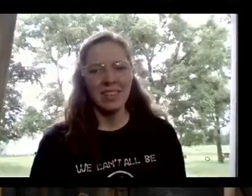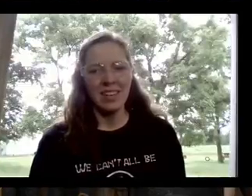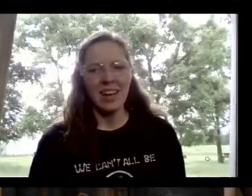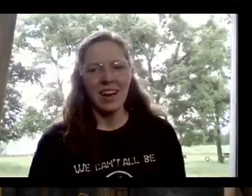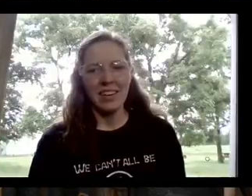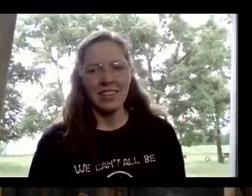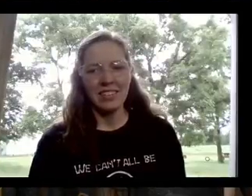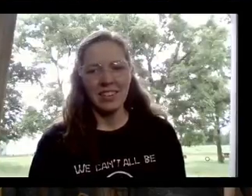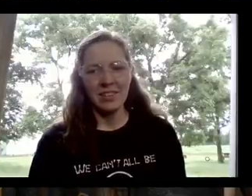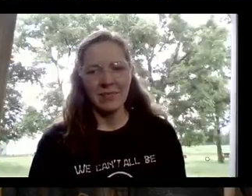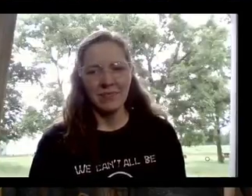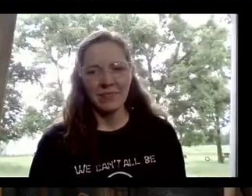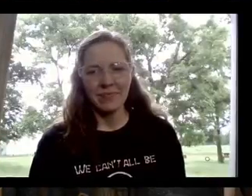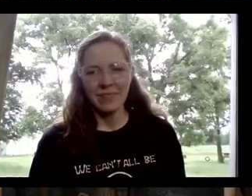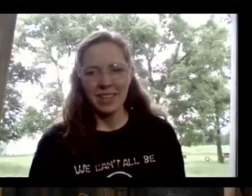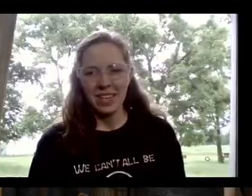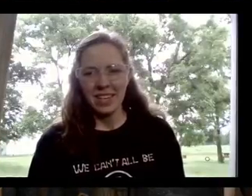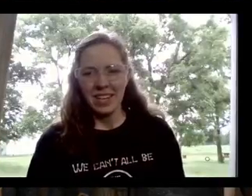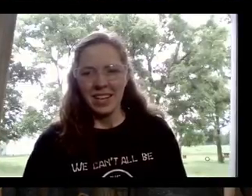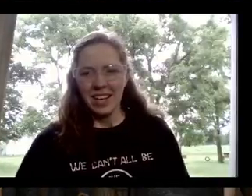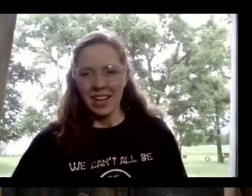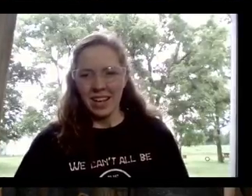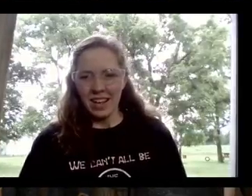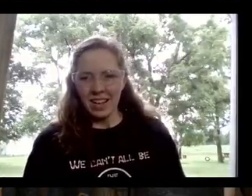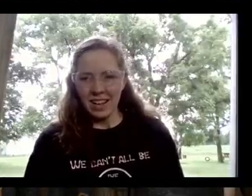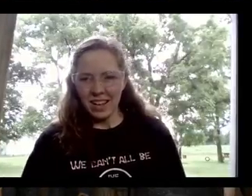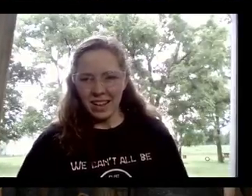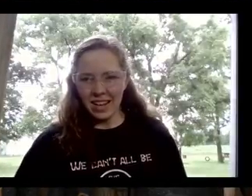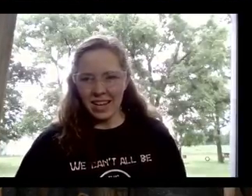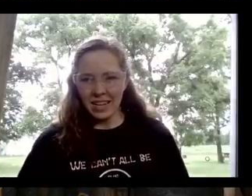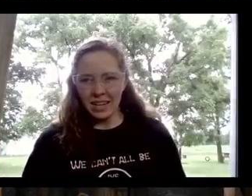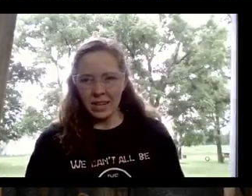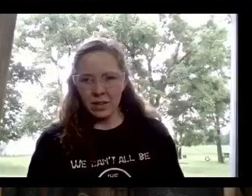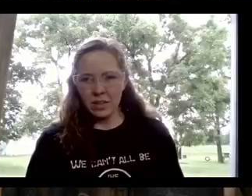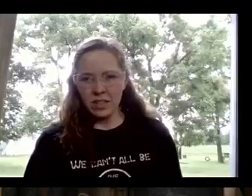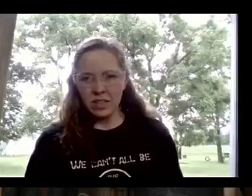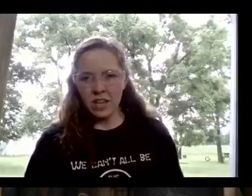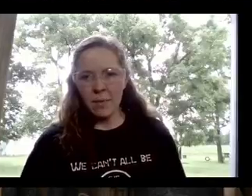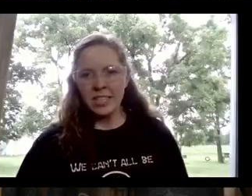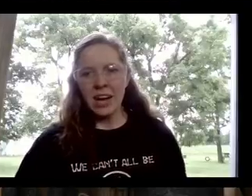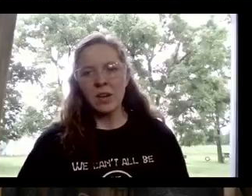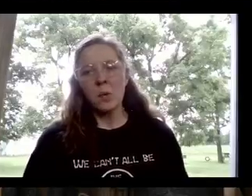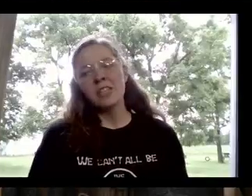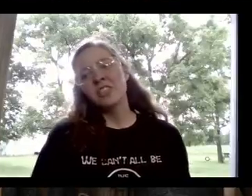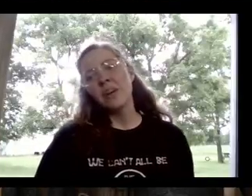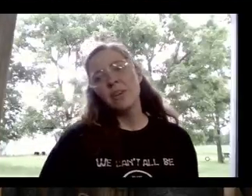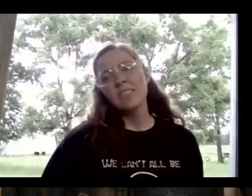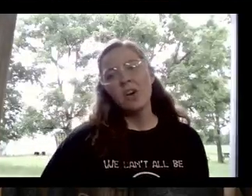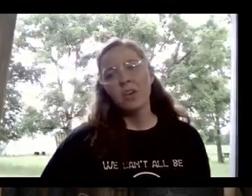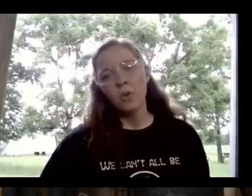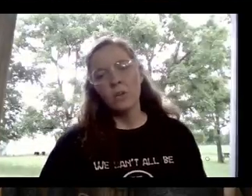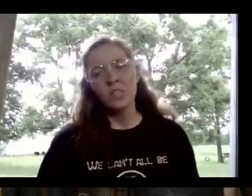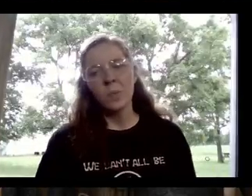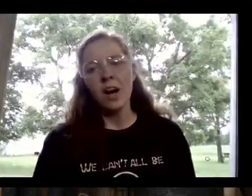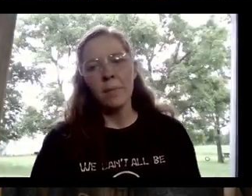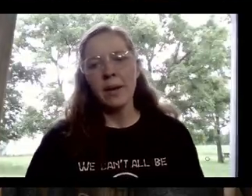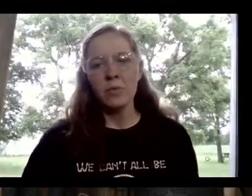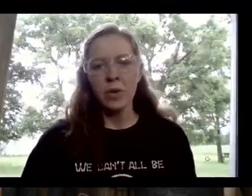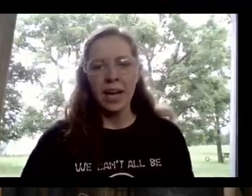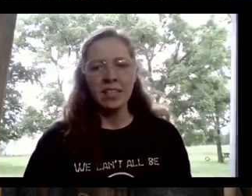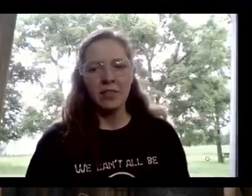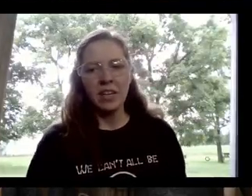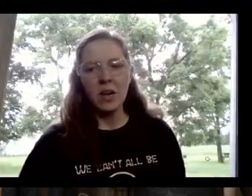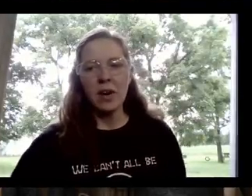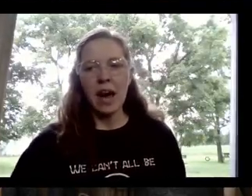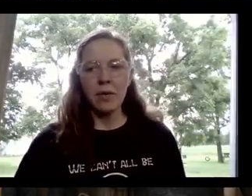Excuse me a second, I gotta get it. Sure. Thing here. Thomas Downing Watchtower. It's called a coal swab.